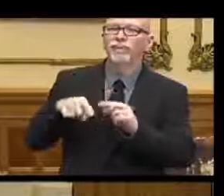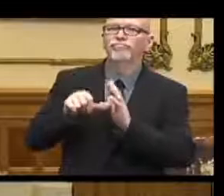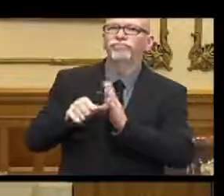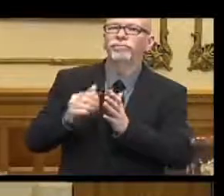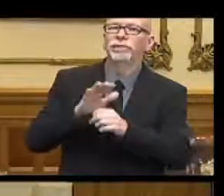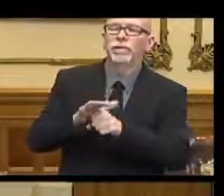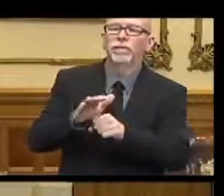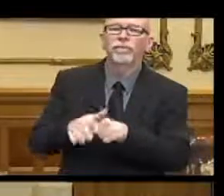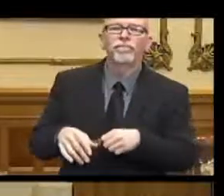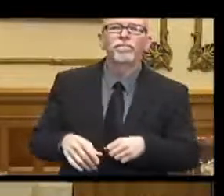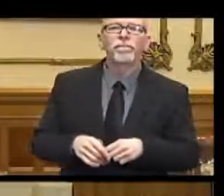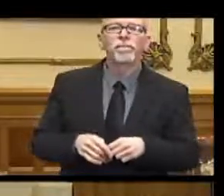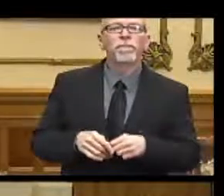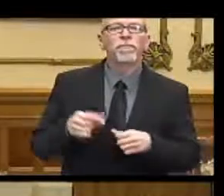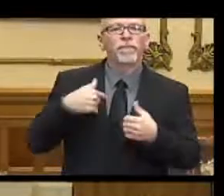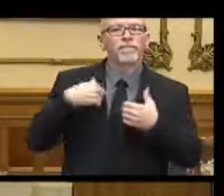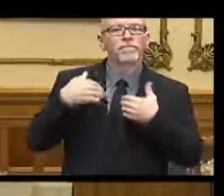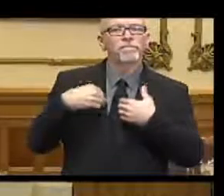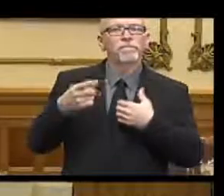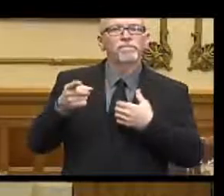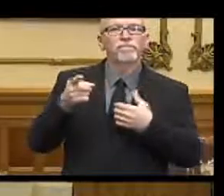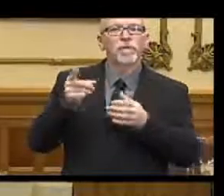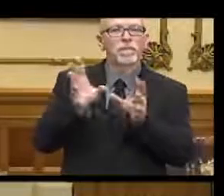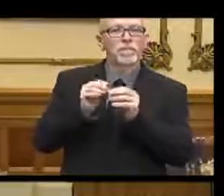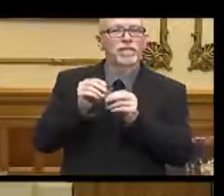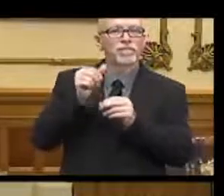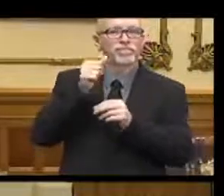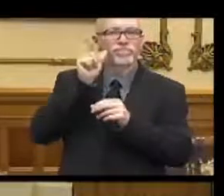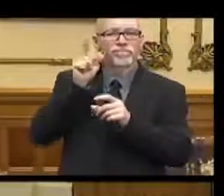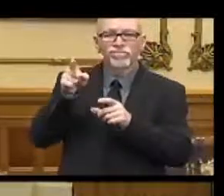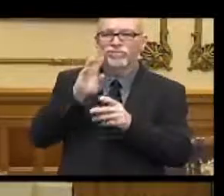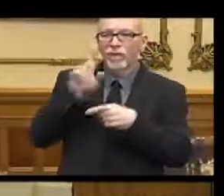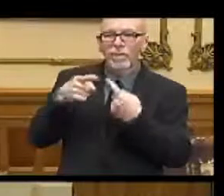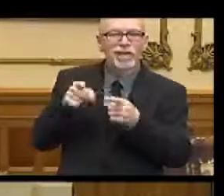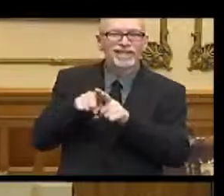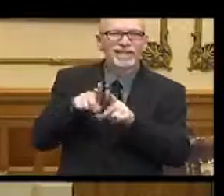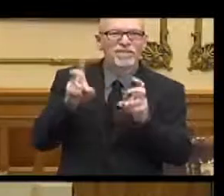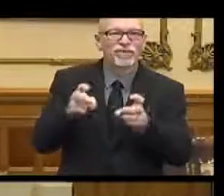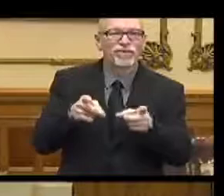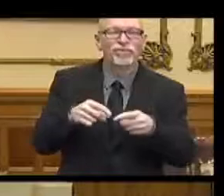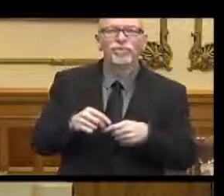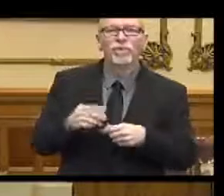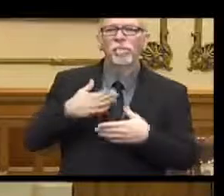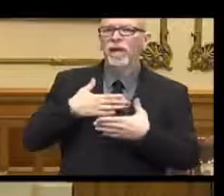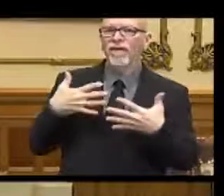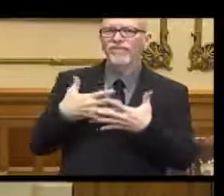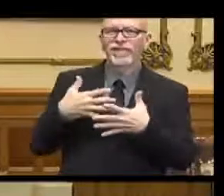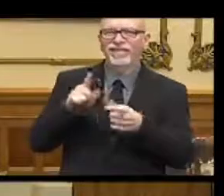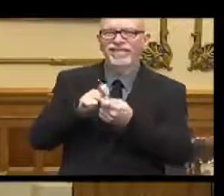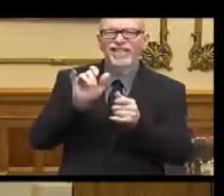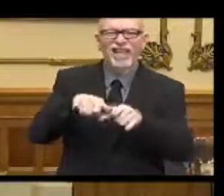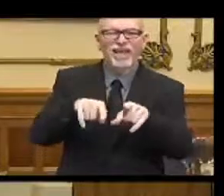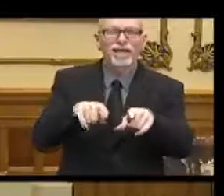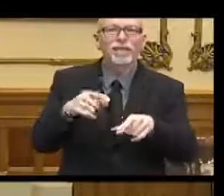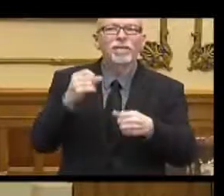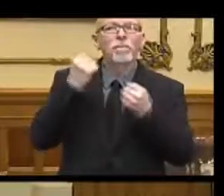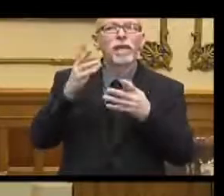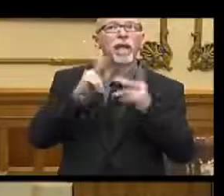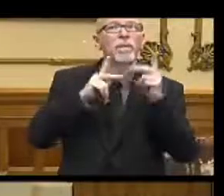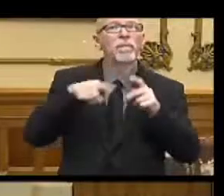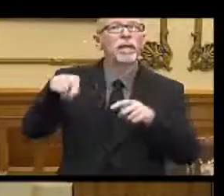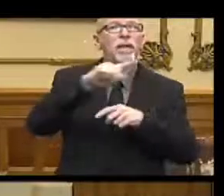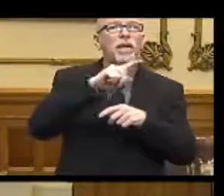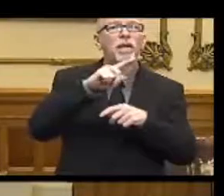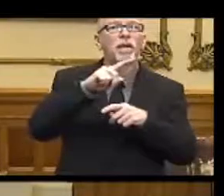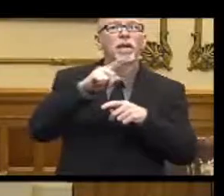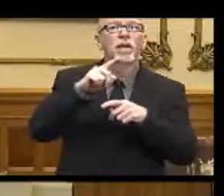just had a quality committee meeting yesterday. We talked about the same thing. My fear is exactly what you're saying, is that there's a lot of people, we told them to